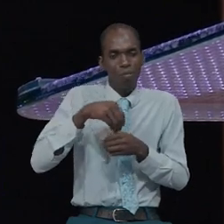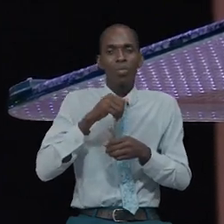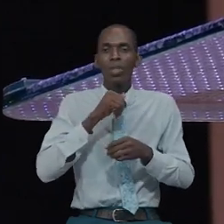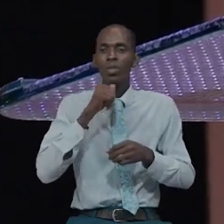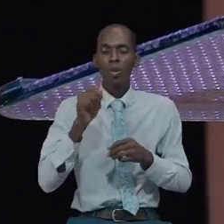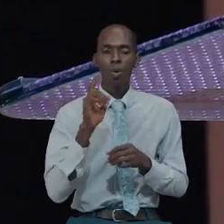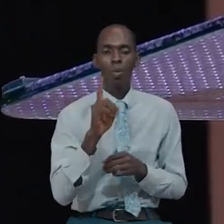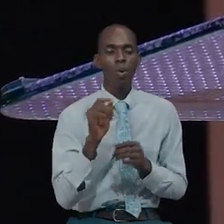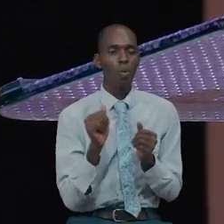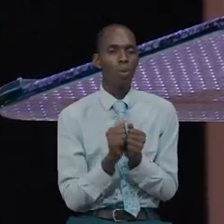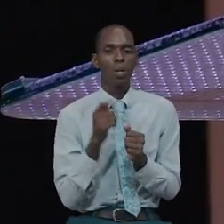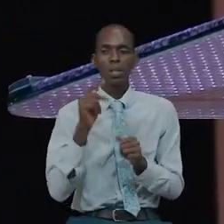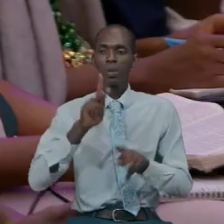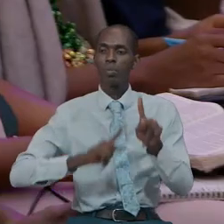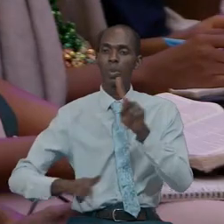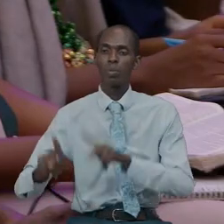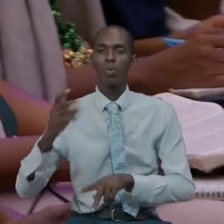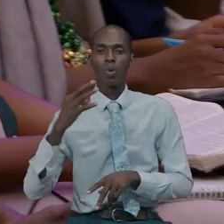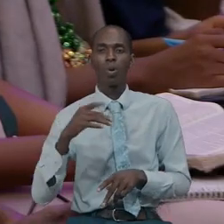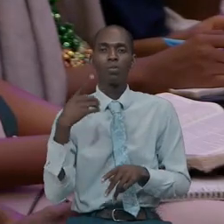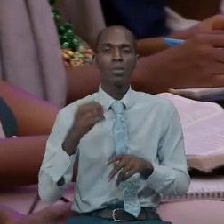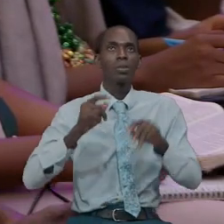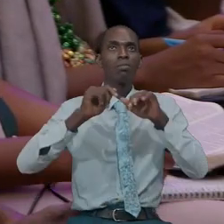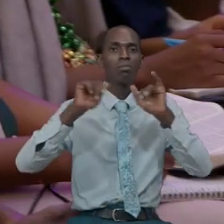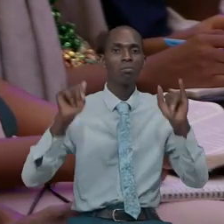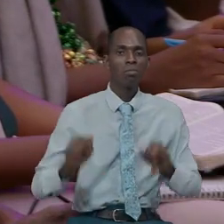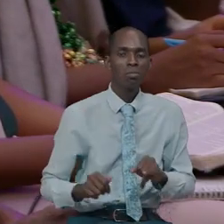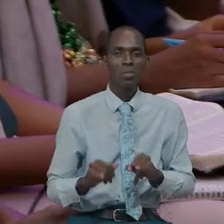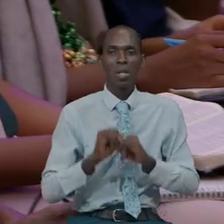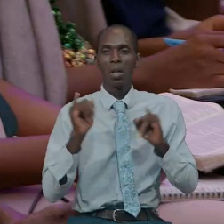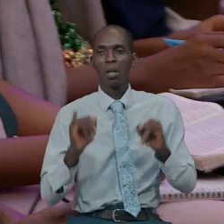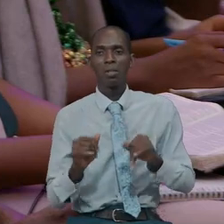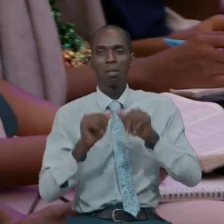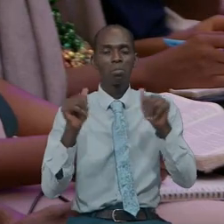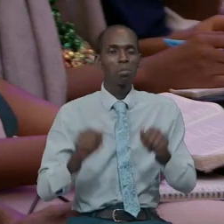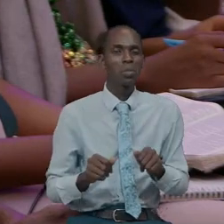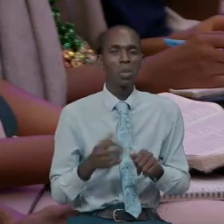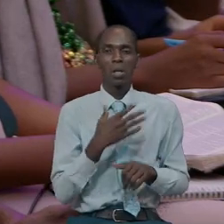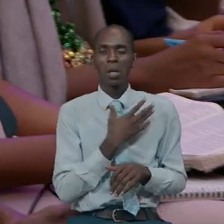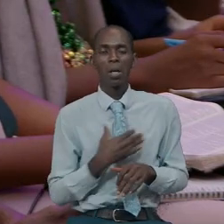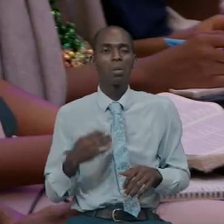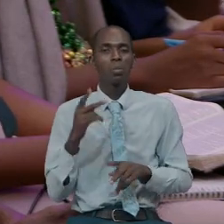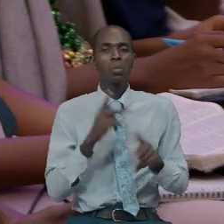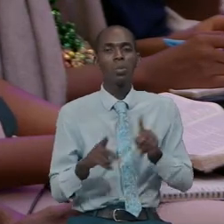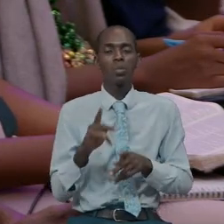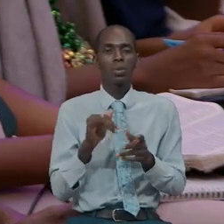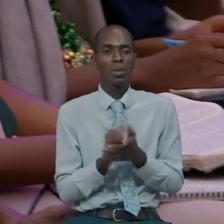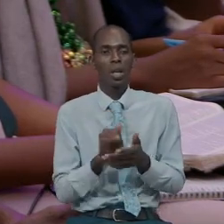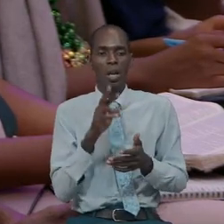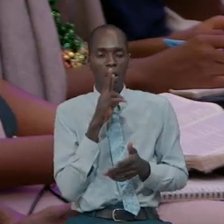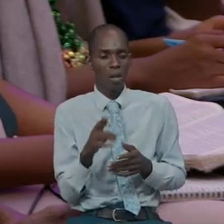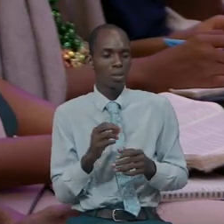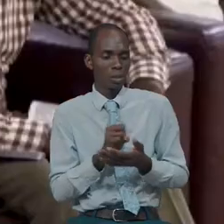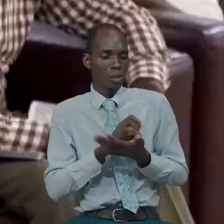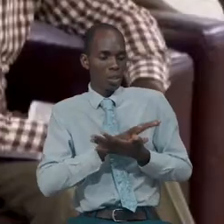of idolatrous nation. The same thing, the people of God saved and sanctified and soul winning and going out to reach